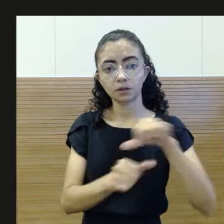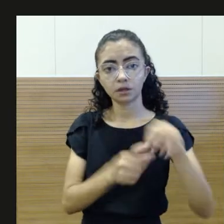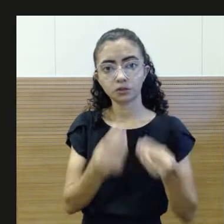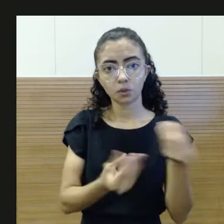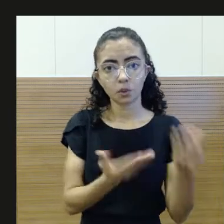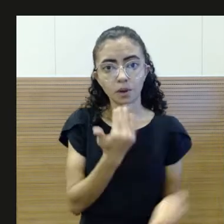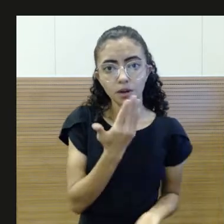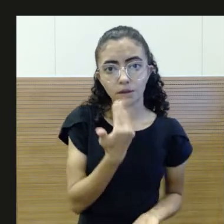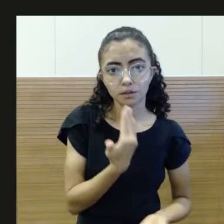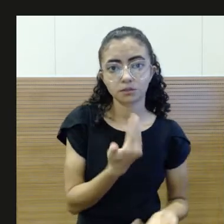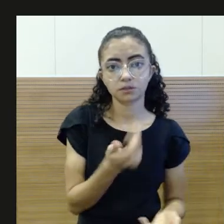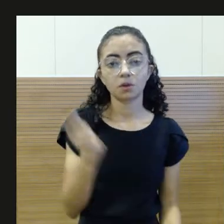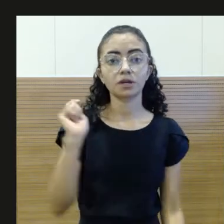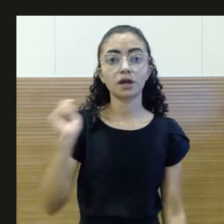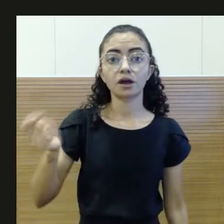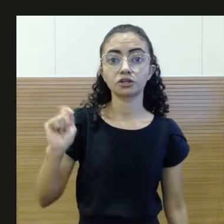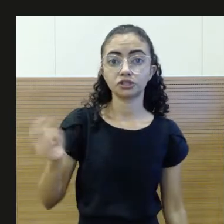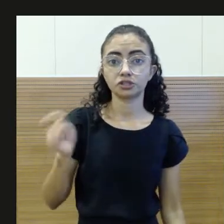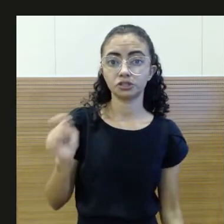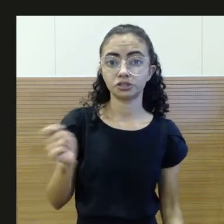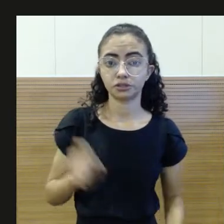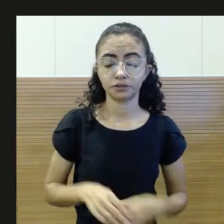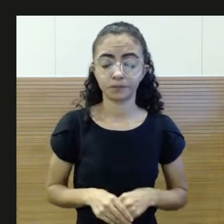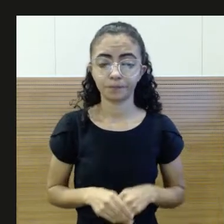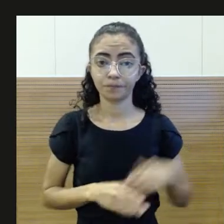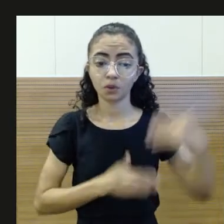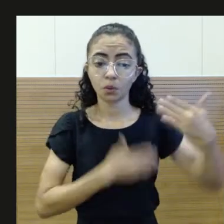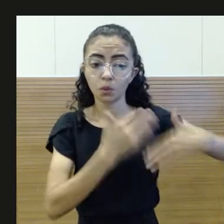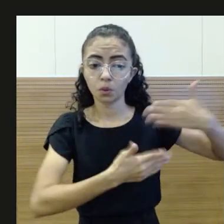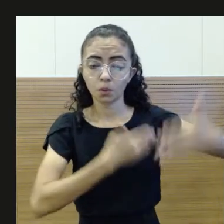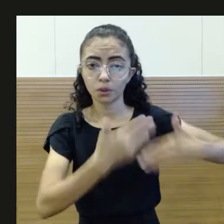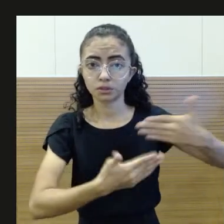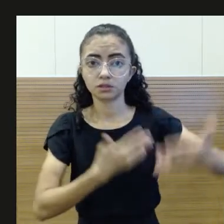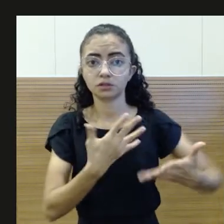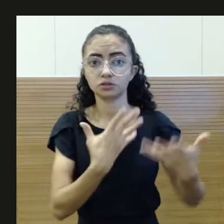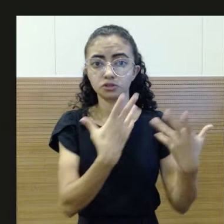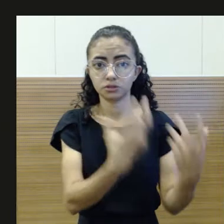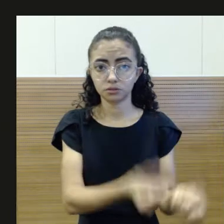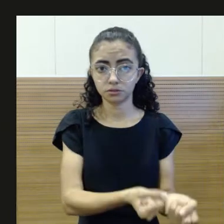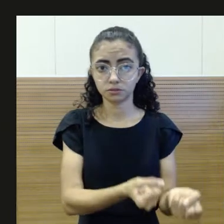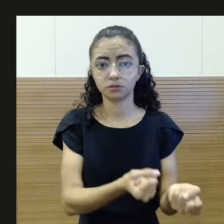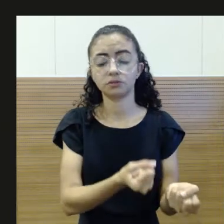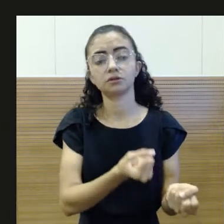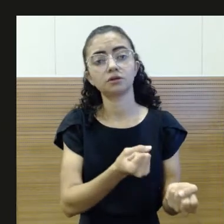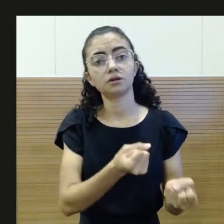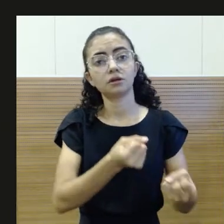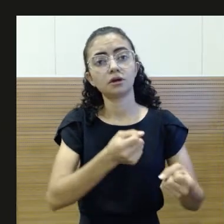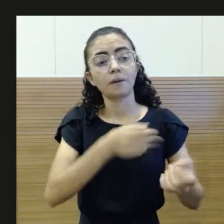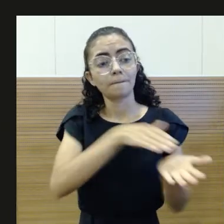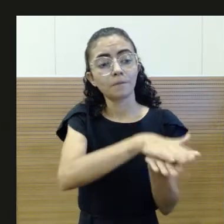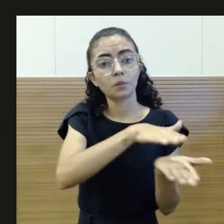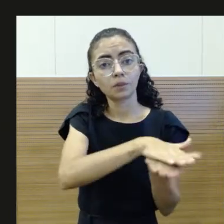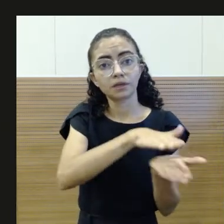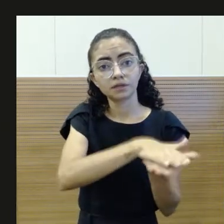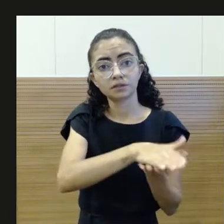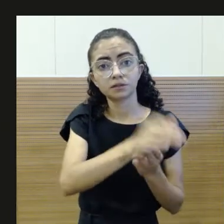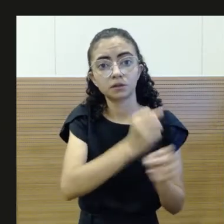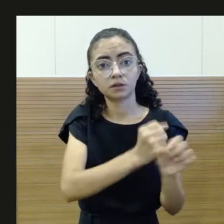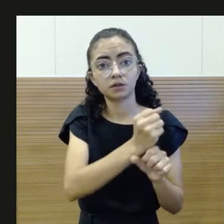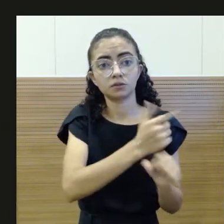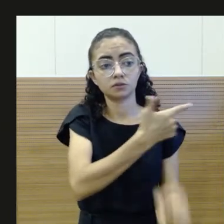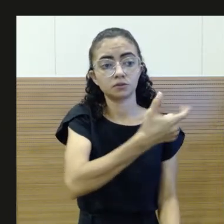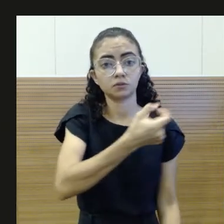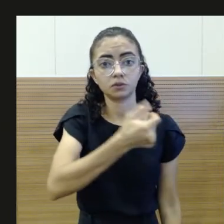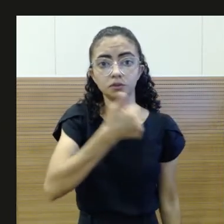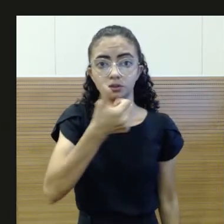guidelines were published in 2016 and were coordinated by the Ministry of Health in terms